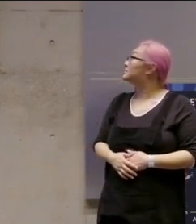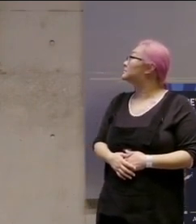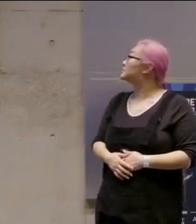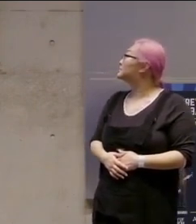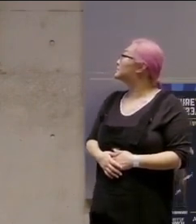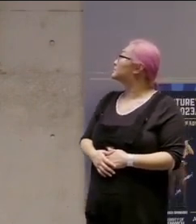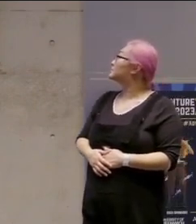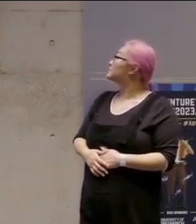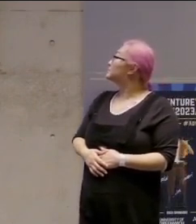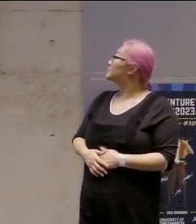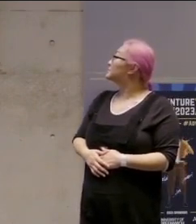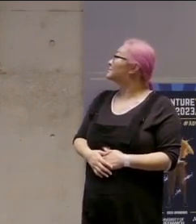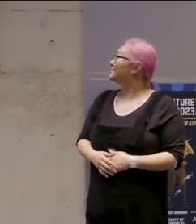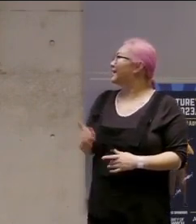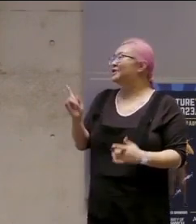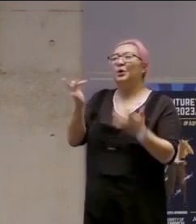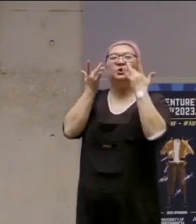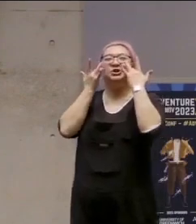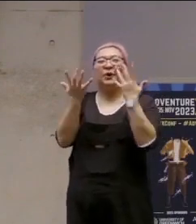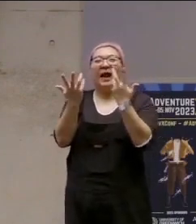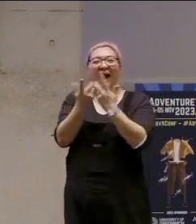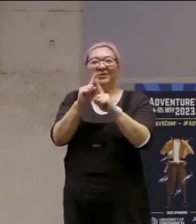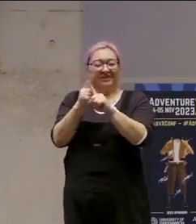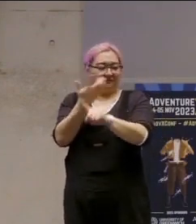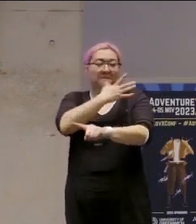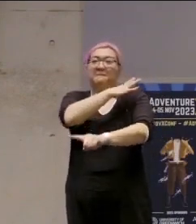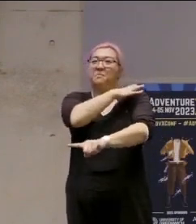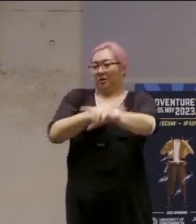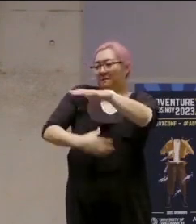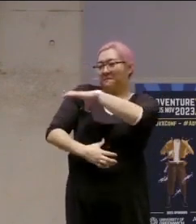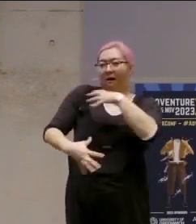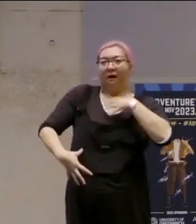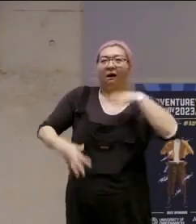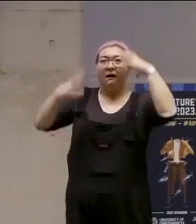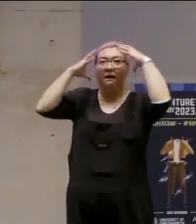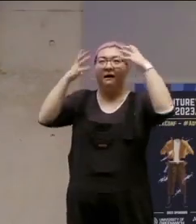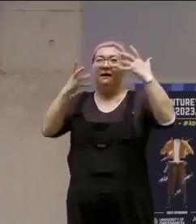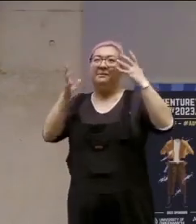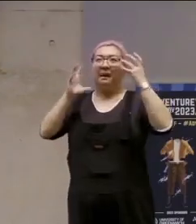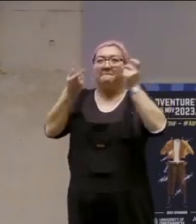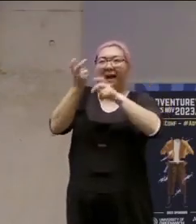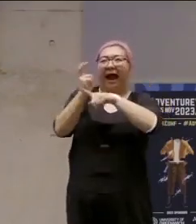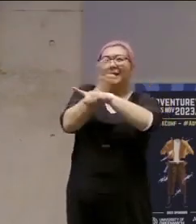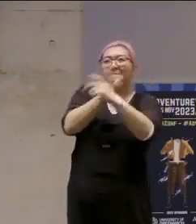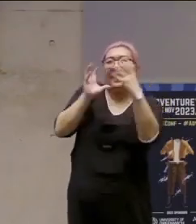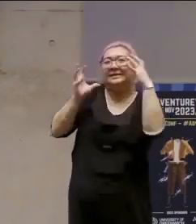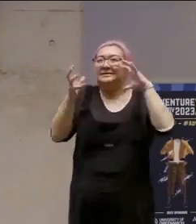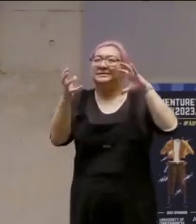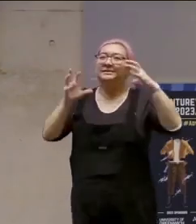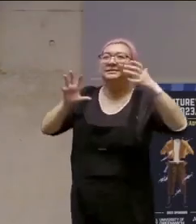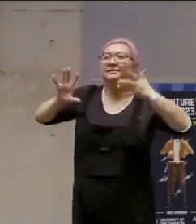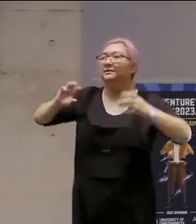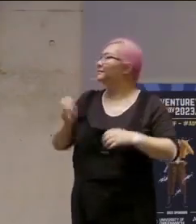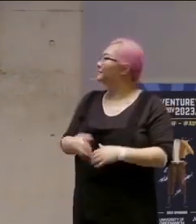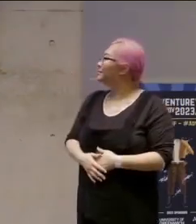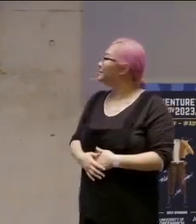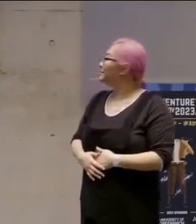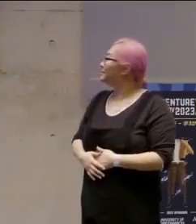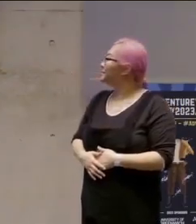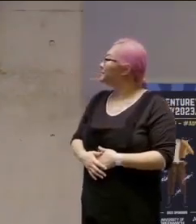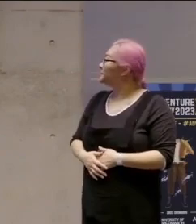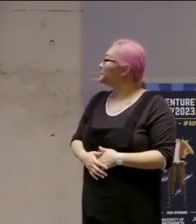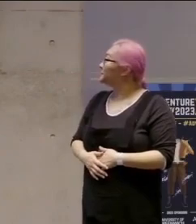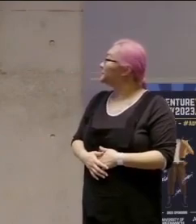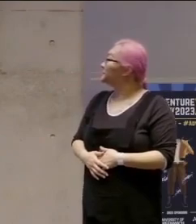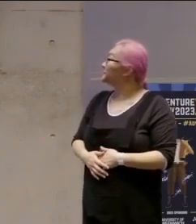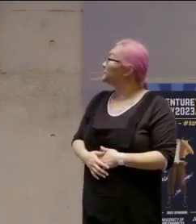the body parts, it's taking references from games like, one of my favorites was Streets of Rage, River City Girls, taking inspiration from